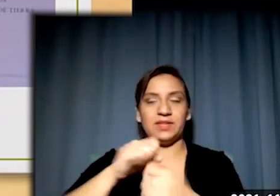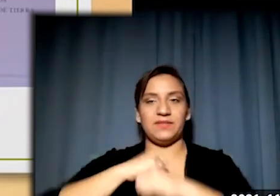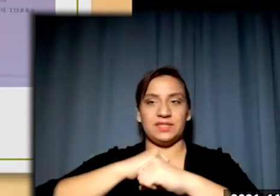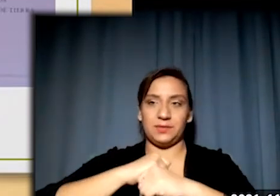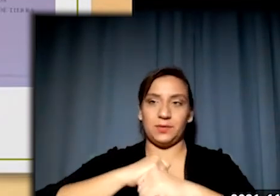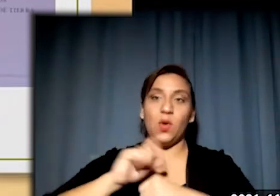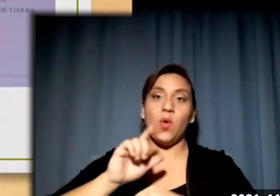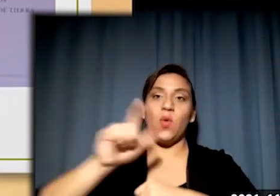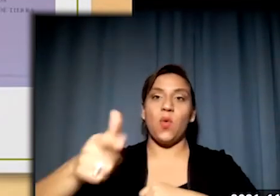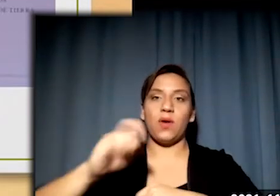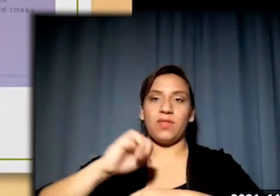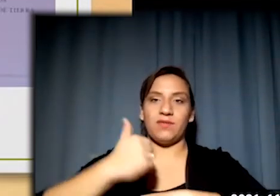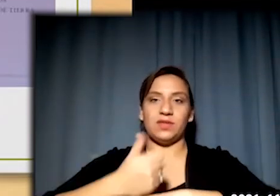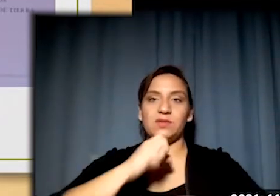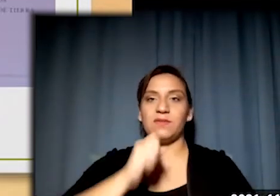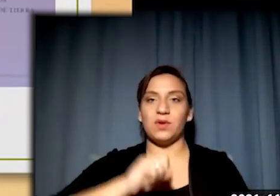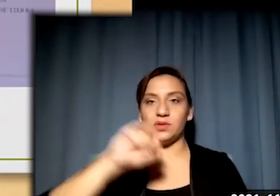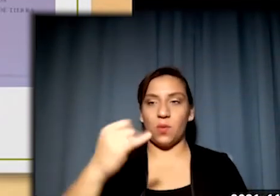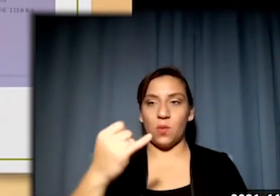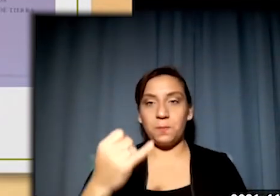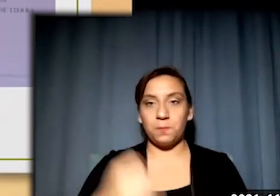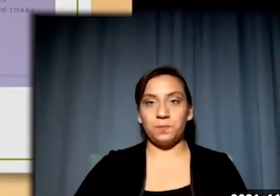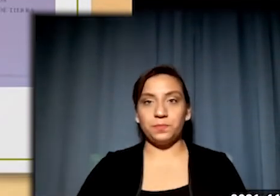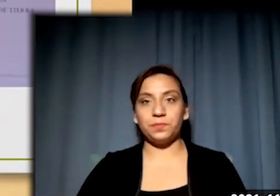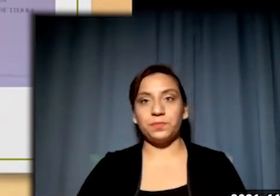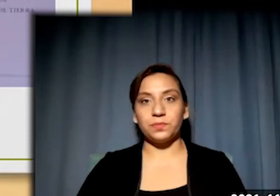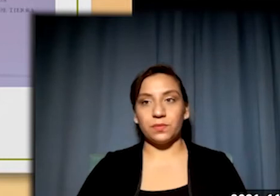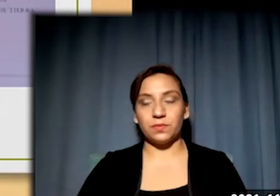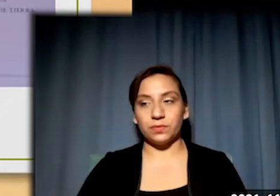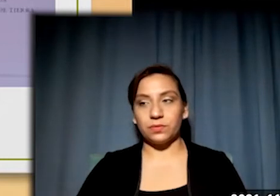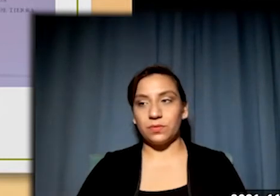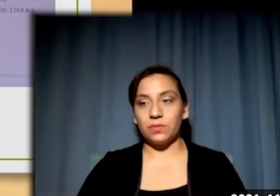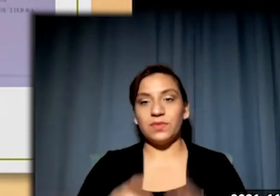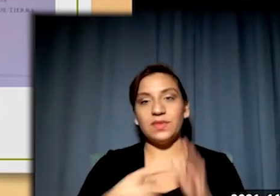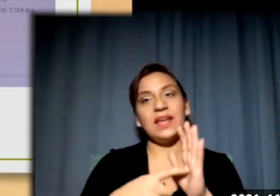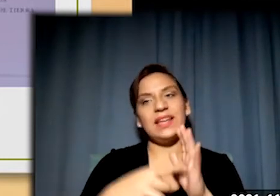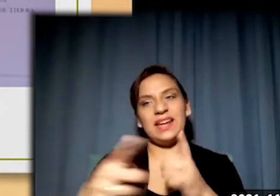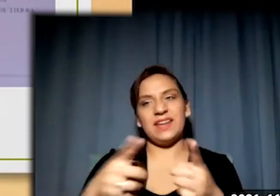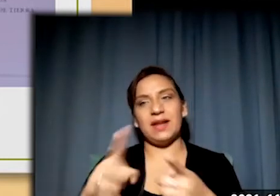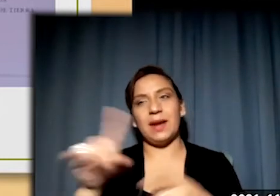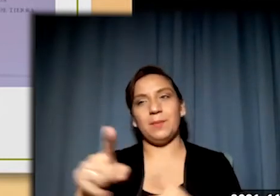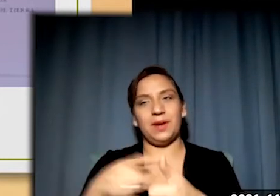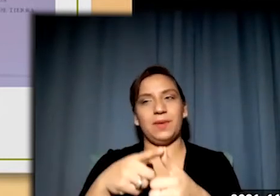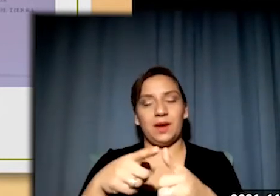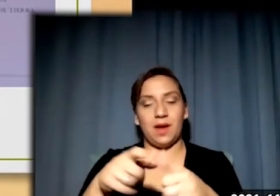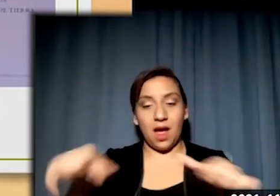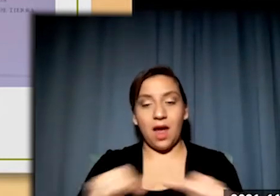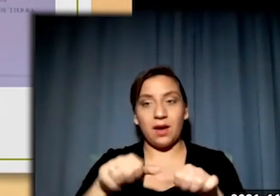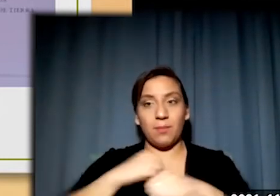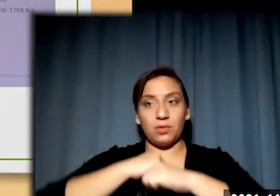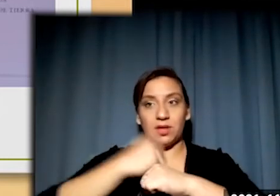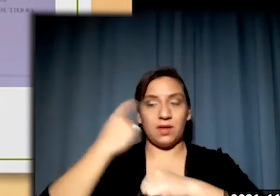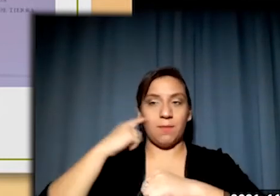the first batteries and forts that were built to protect against debarkation by land forces from